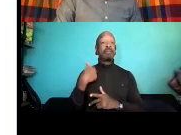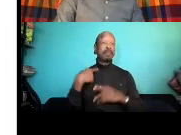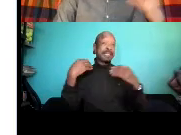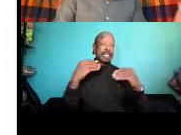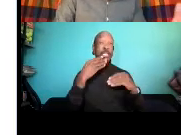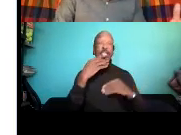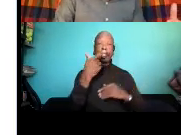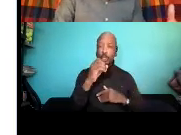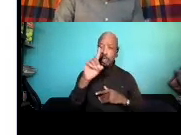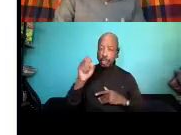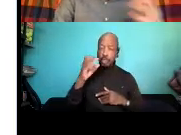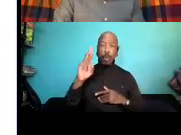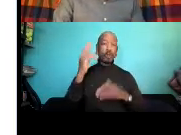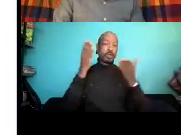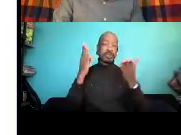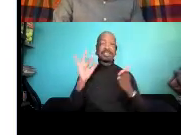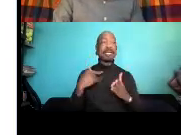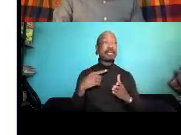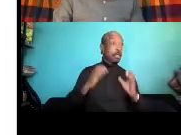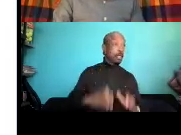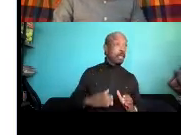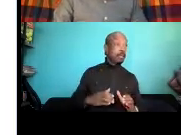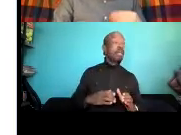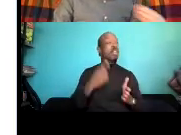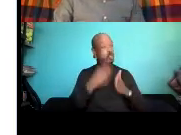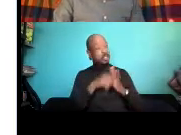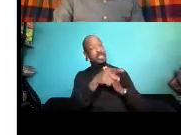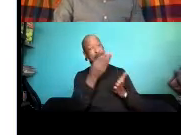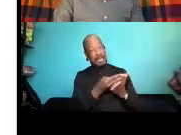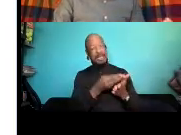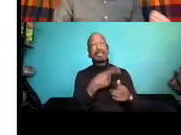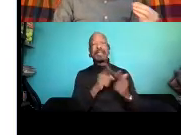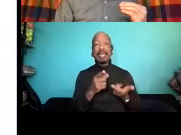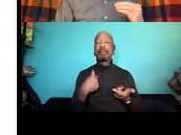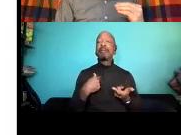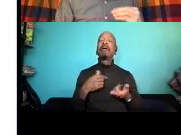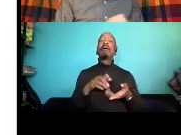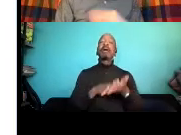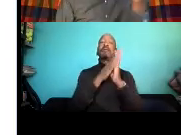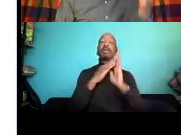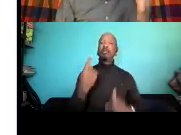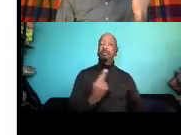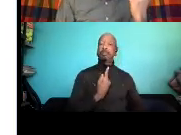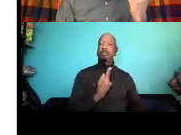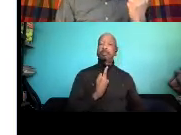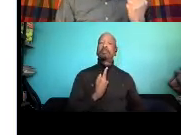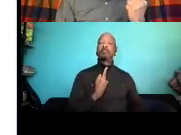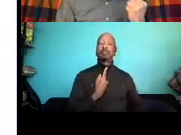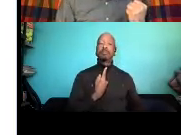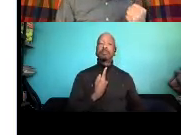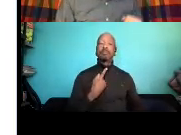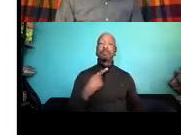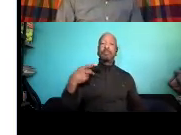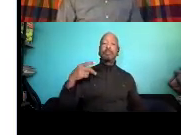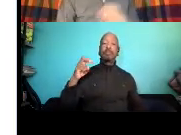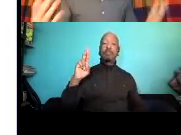services, like take a client and charge them money, then I will instantly become a sole proprietor. Poof,